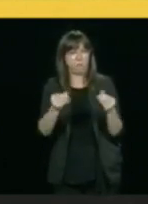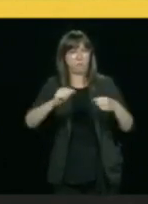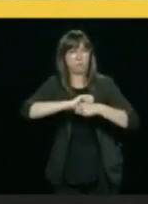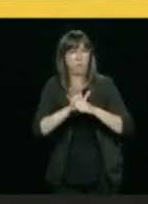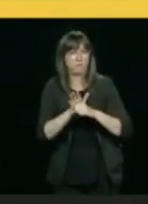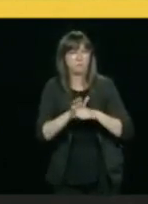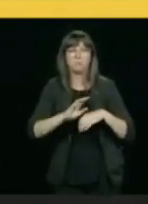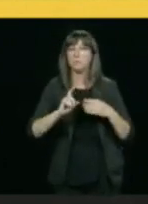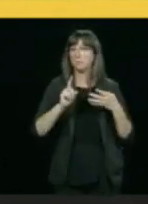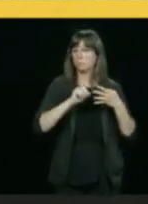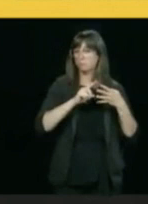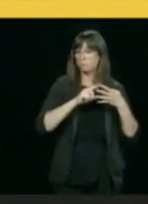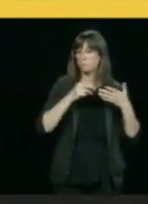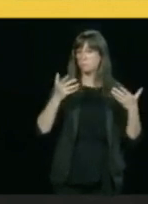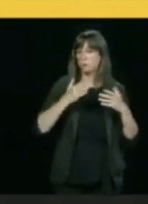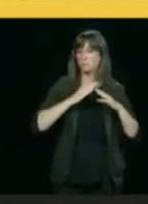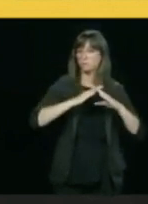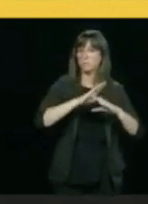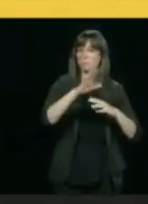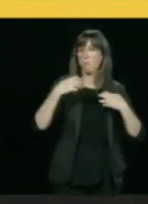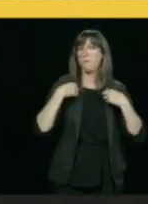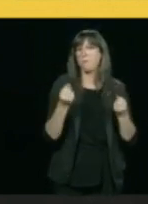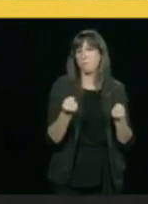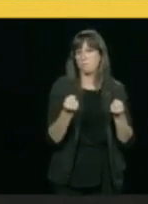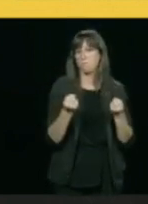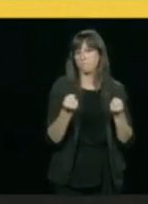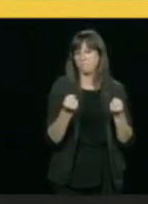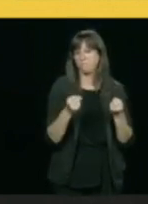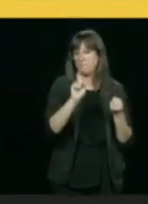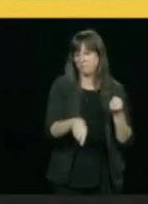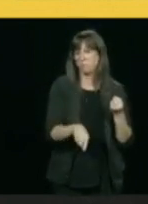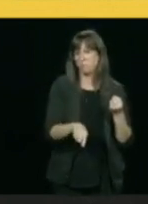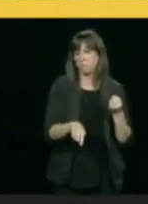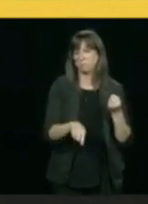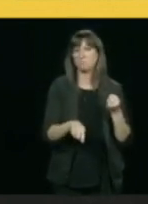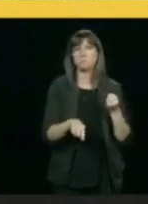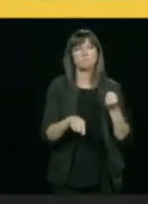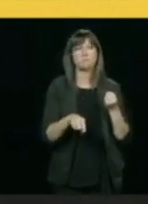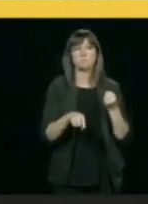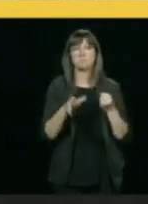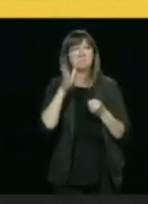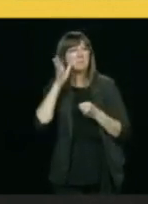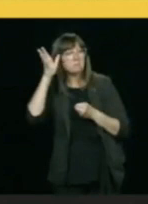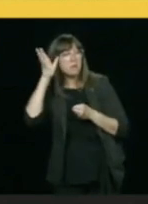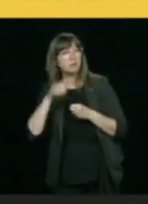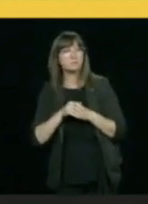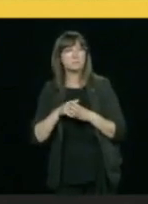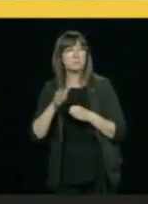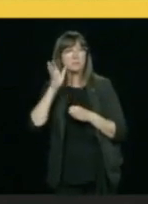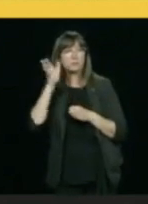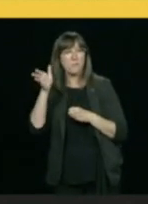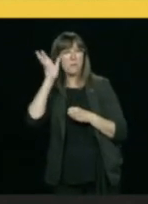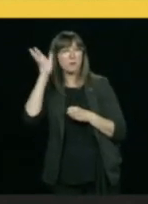must do is protect the health of Canadians. The actions of our parents and our grandparents,